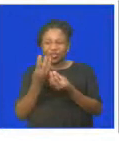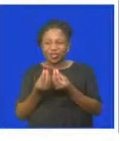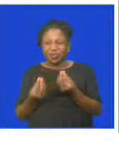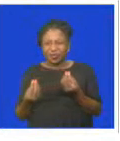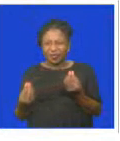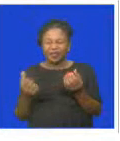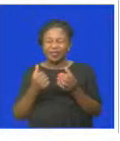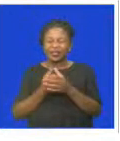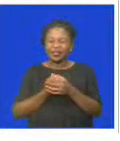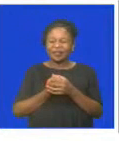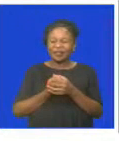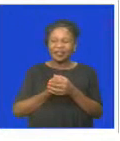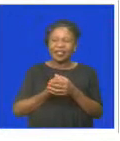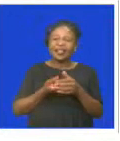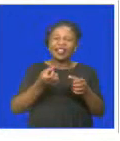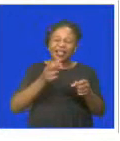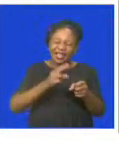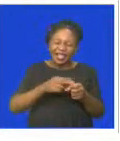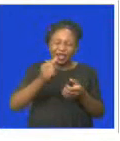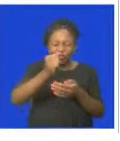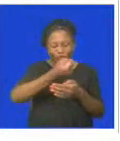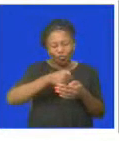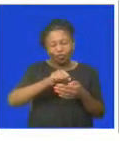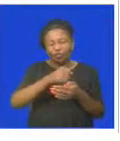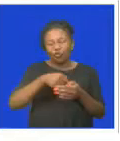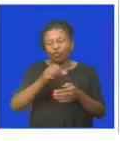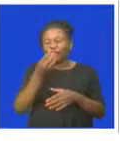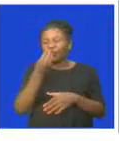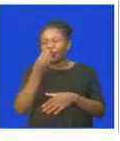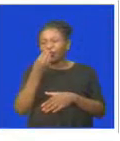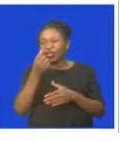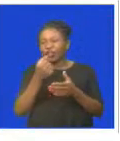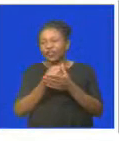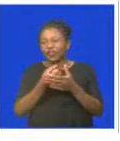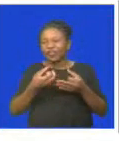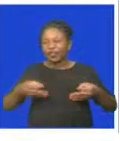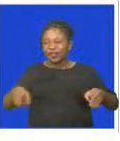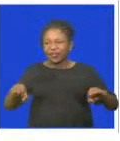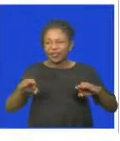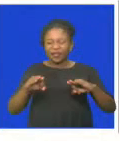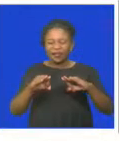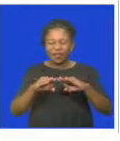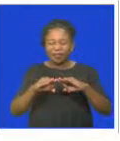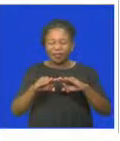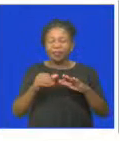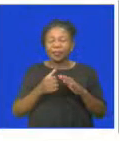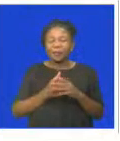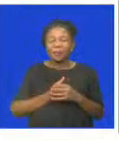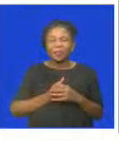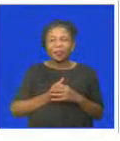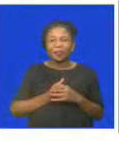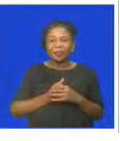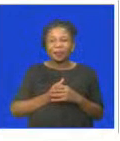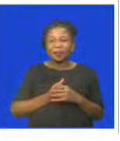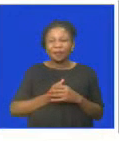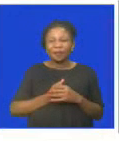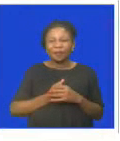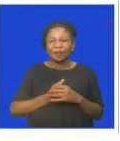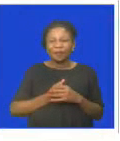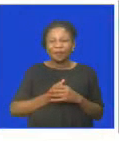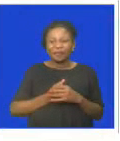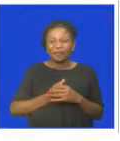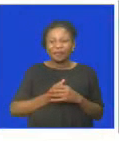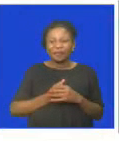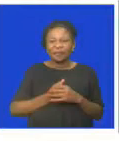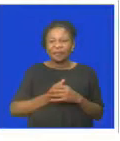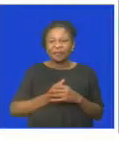also cooks for the family. The importance of domestic worker. She gives